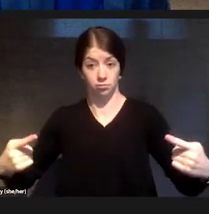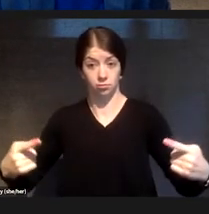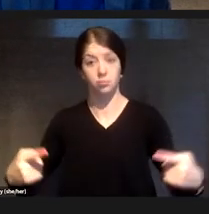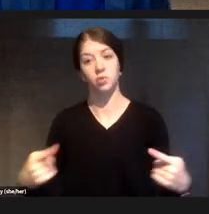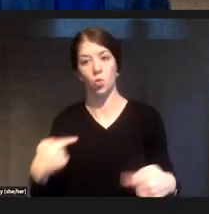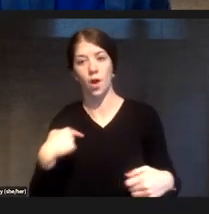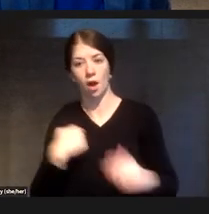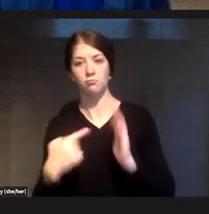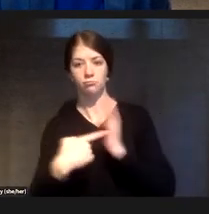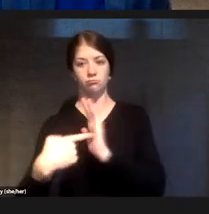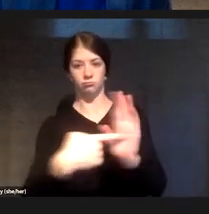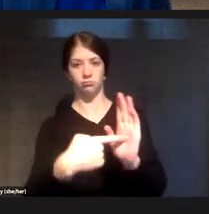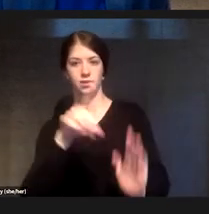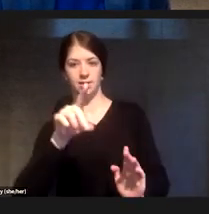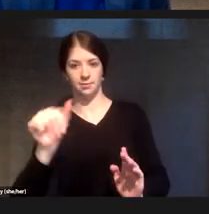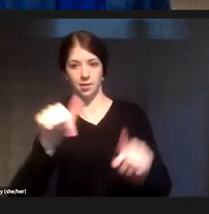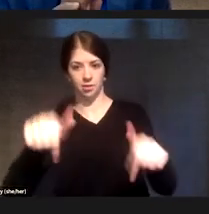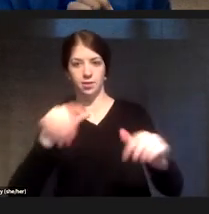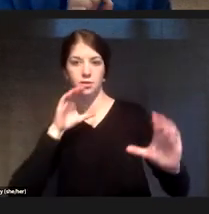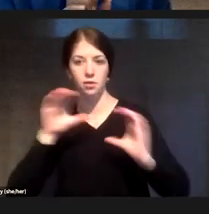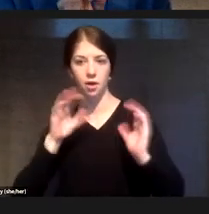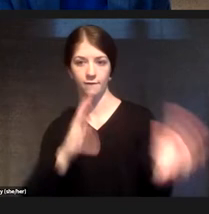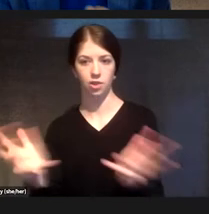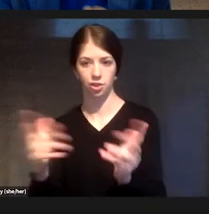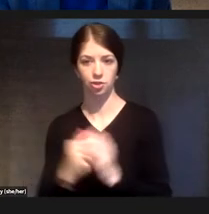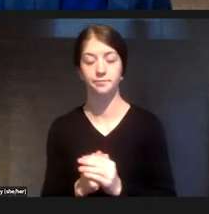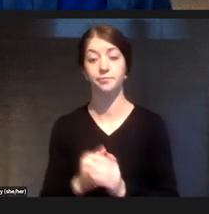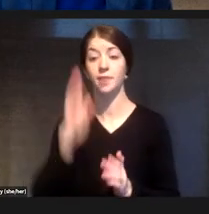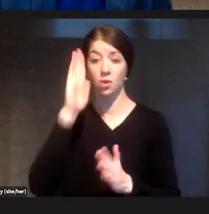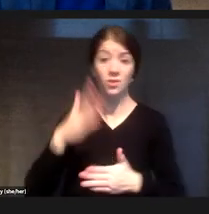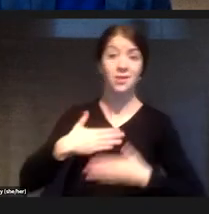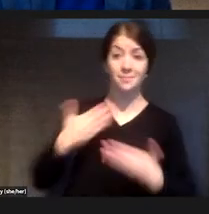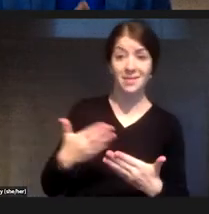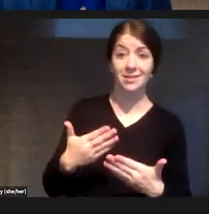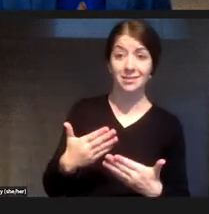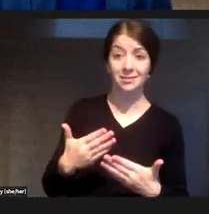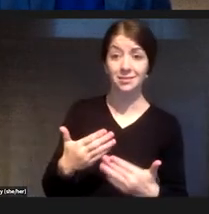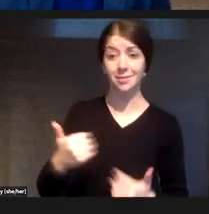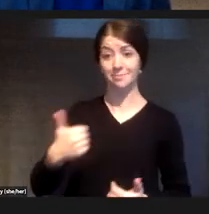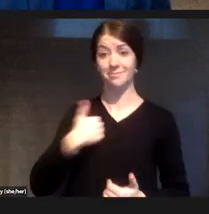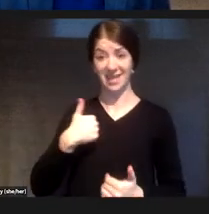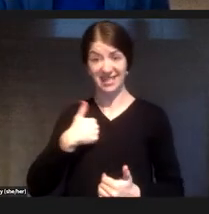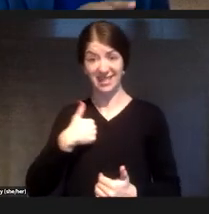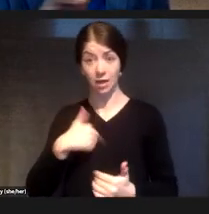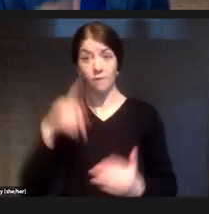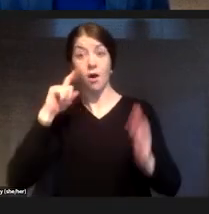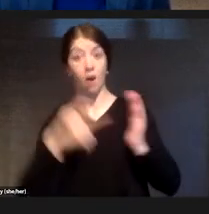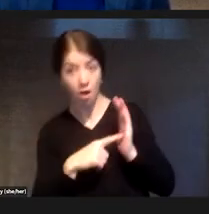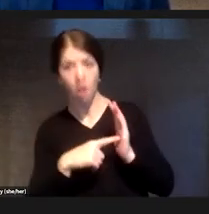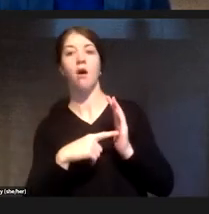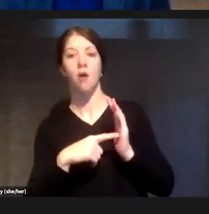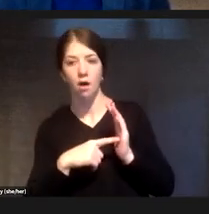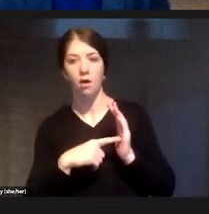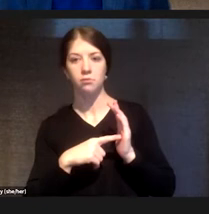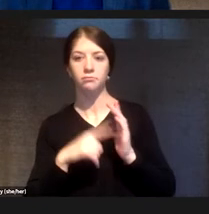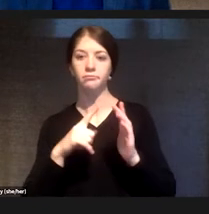represent disability in this conversation. And I will admit that at the end of this, it took me quite some time till I saw this myself, but I then reflect on